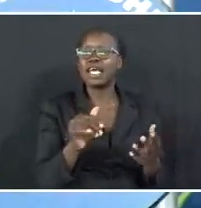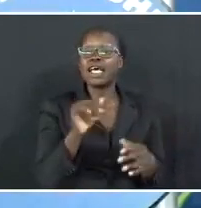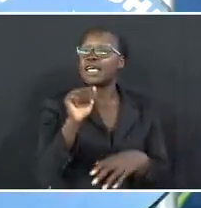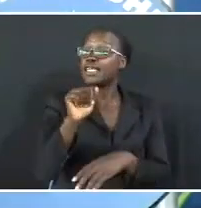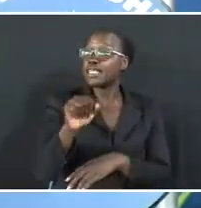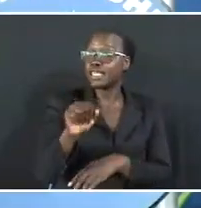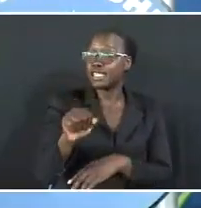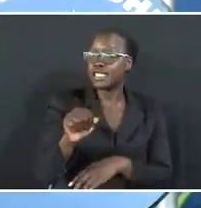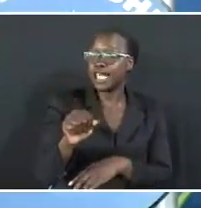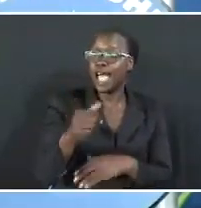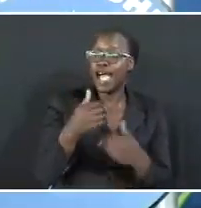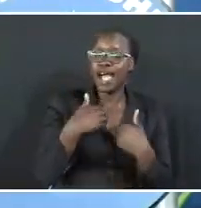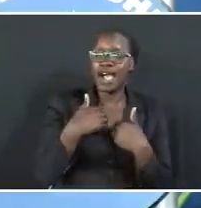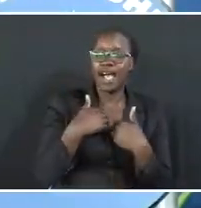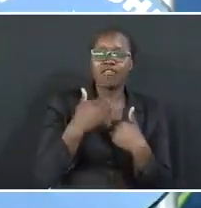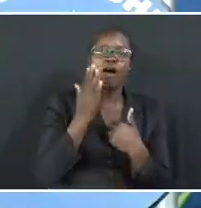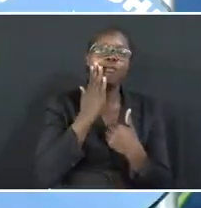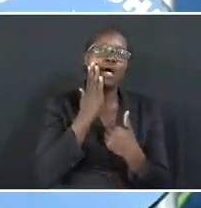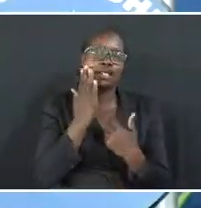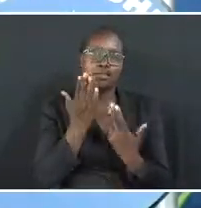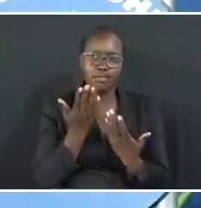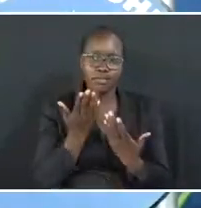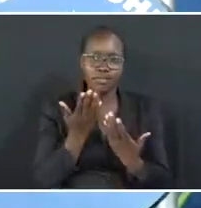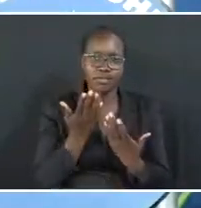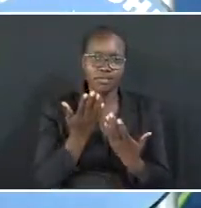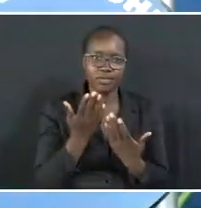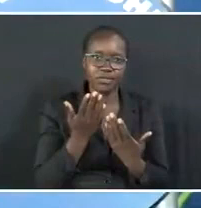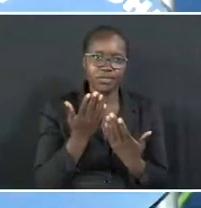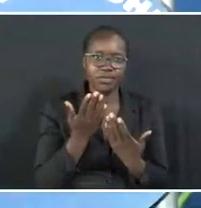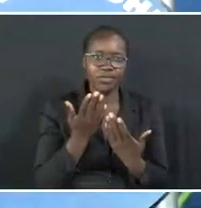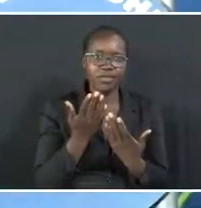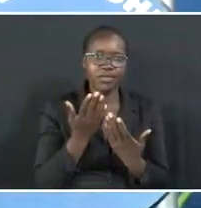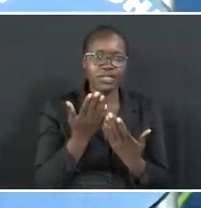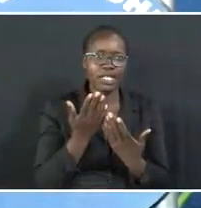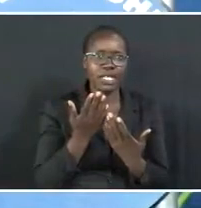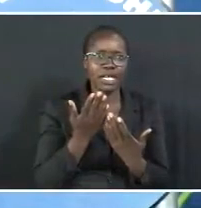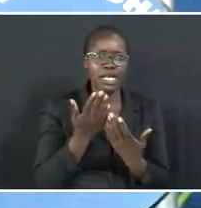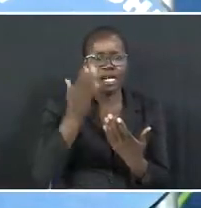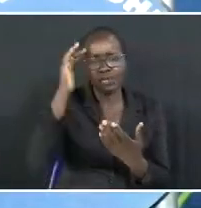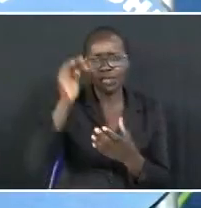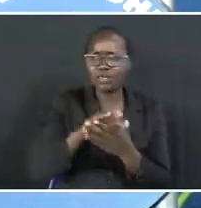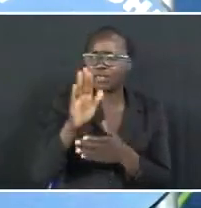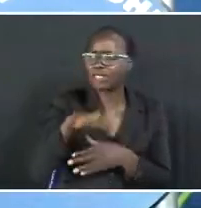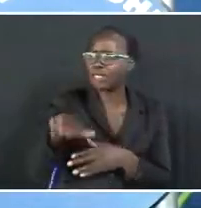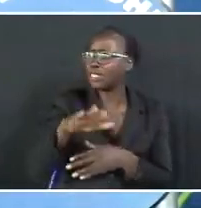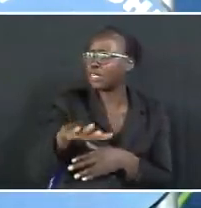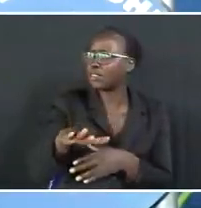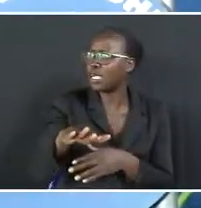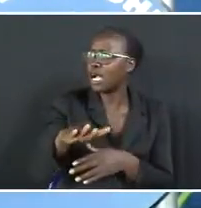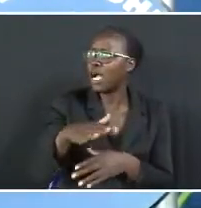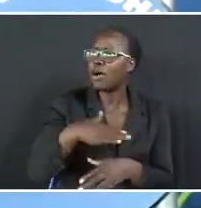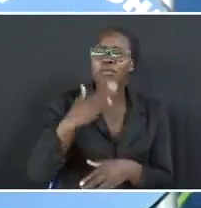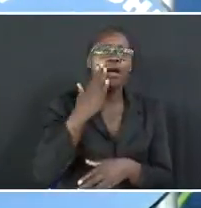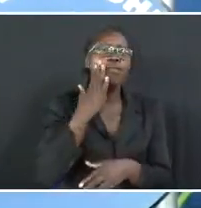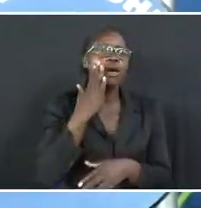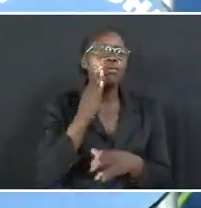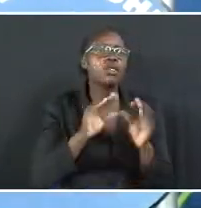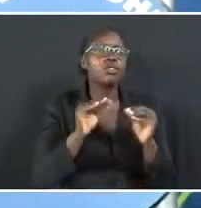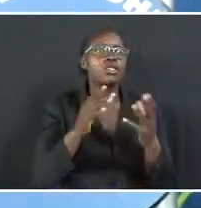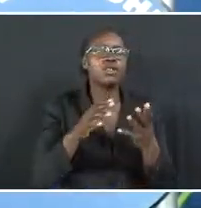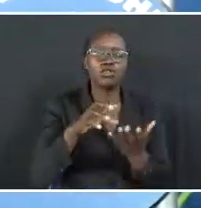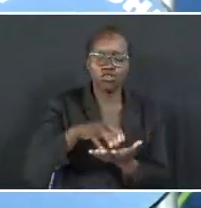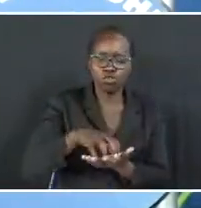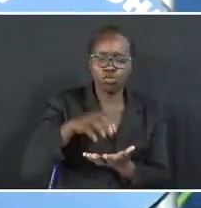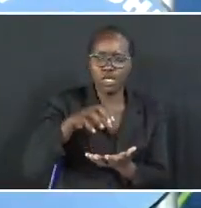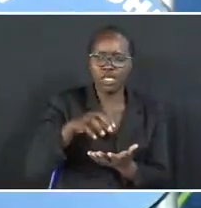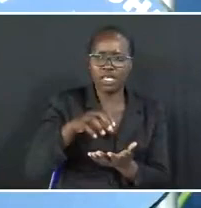So I have a mother, I think she's somewhere in the congregation, and my mom taught us how to bake